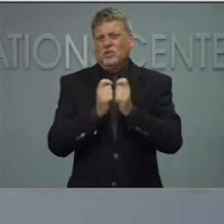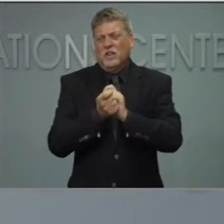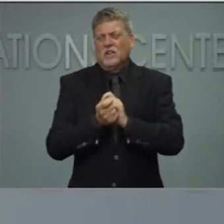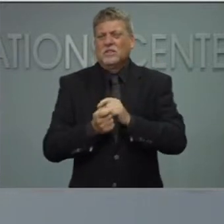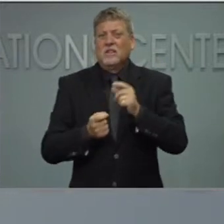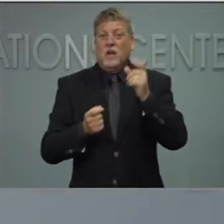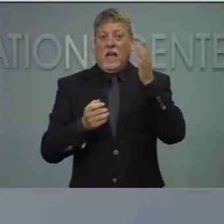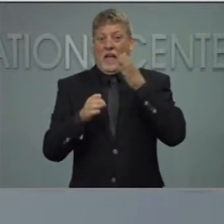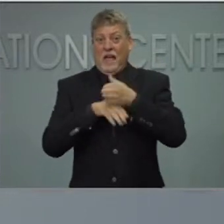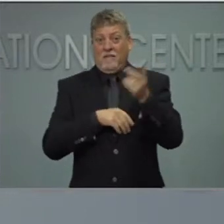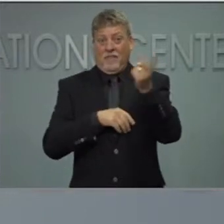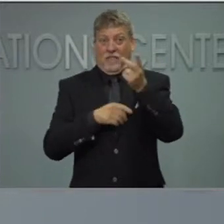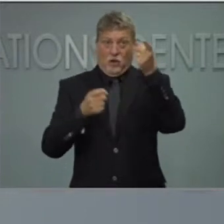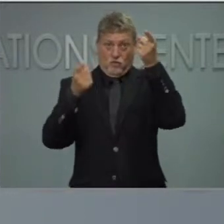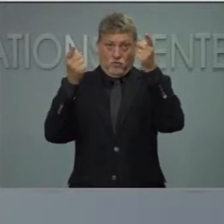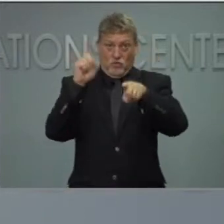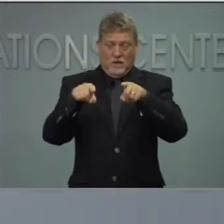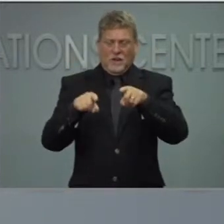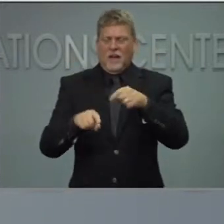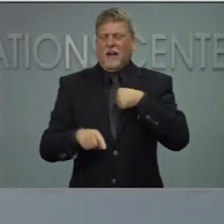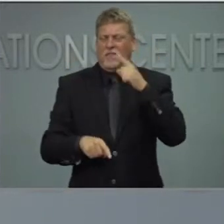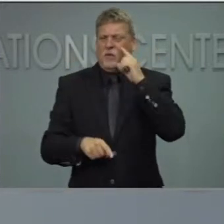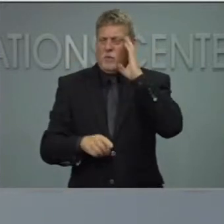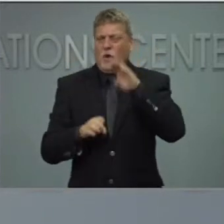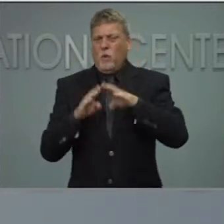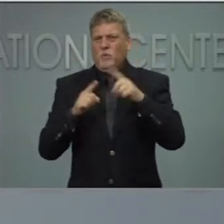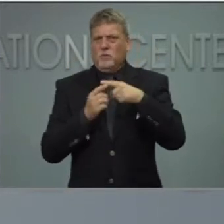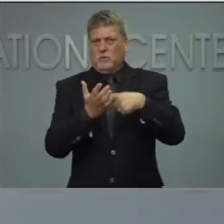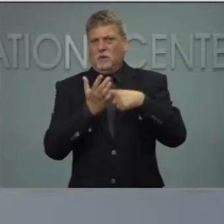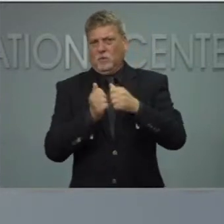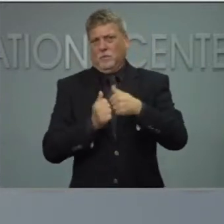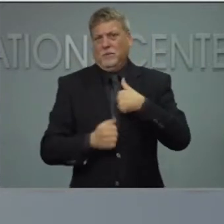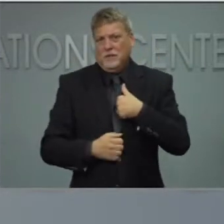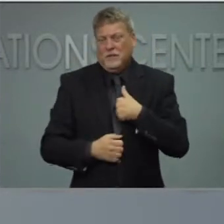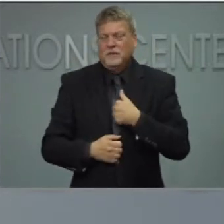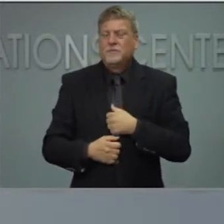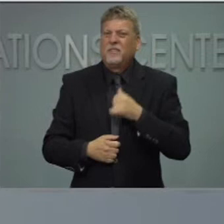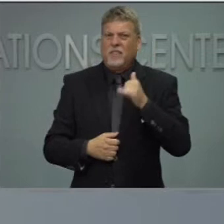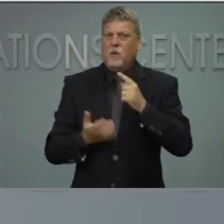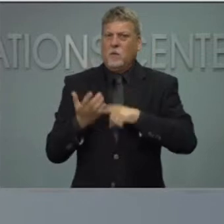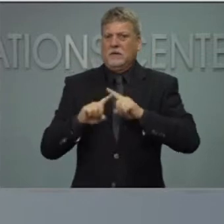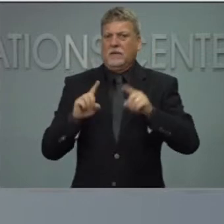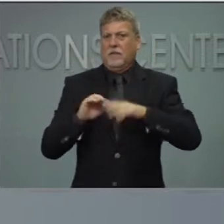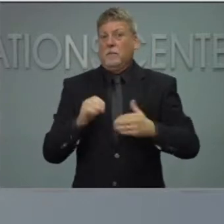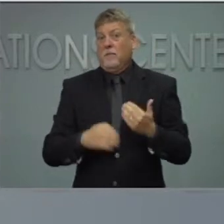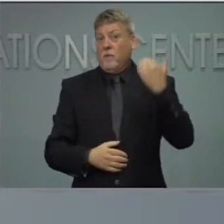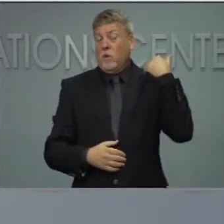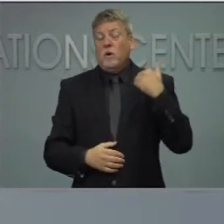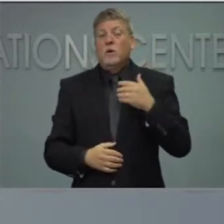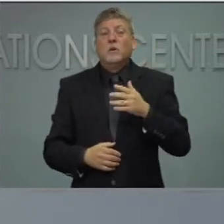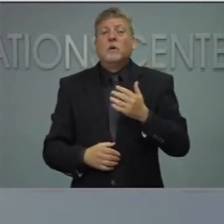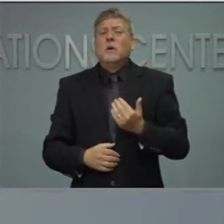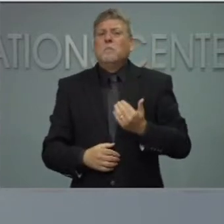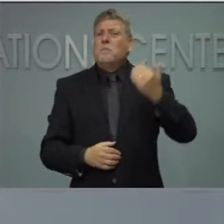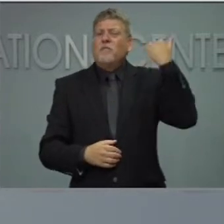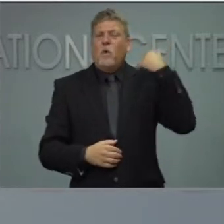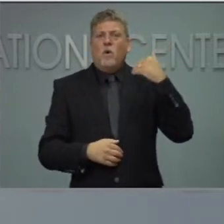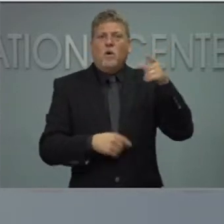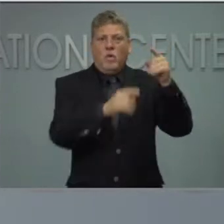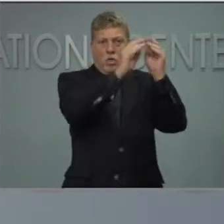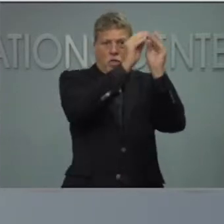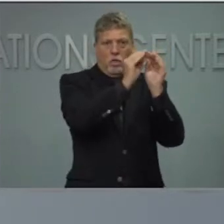And that's what's so different about this situation, is that we want to have these discussions